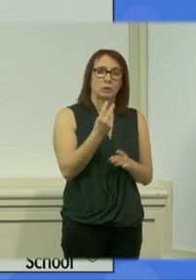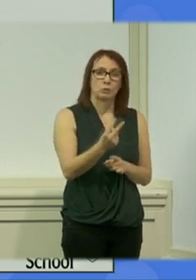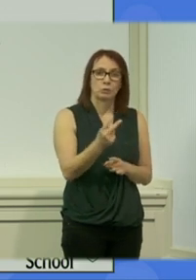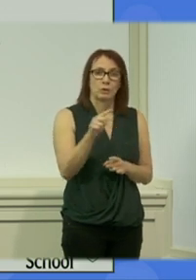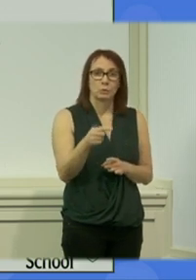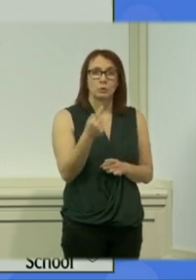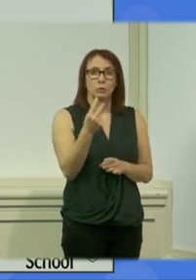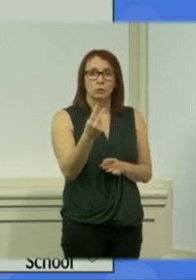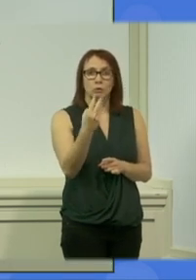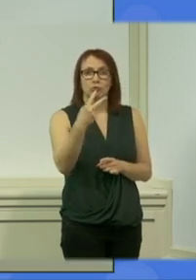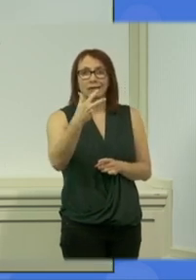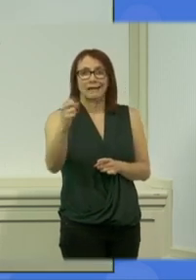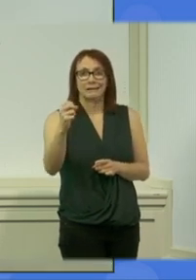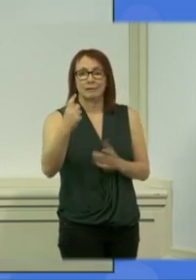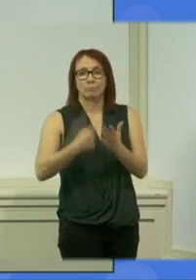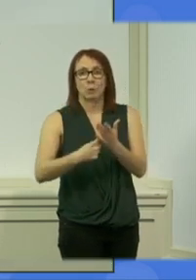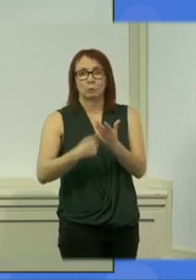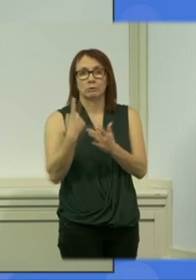£2,280 per person.